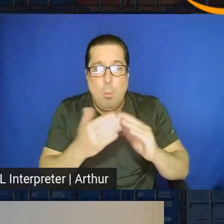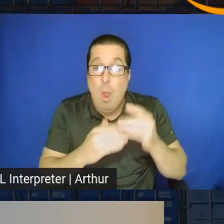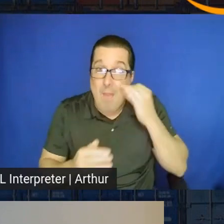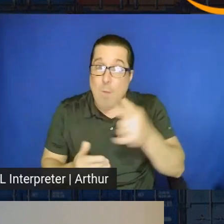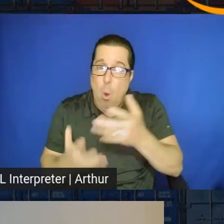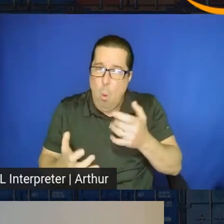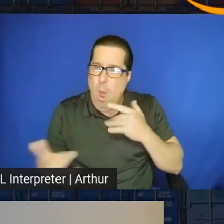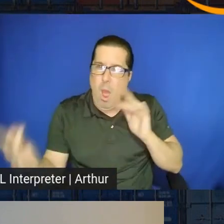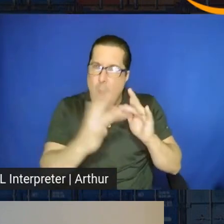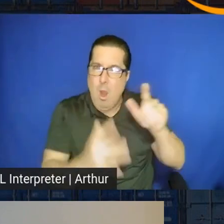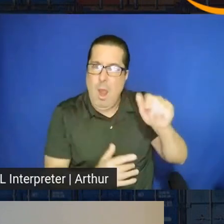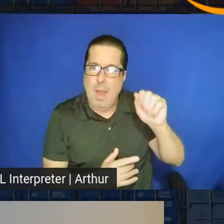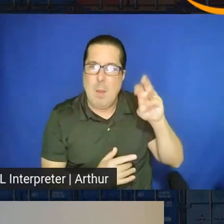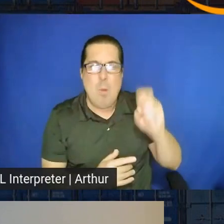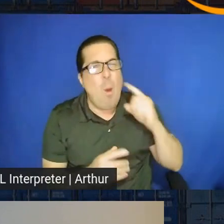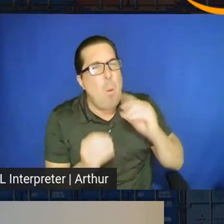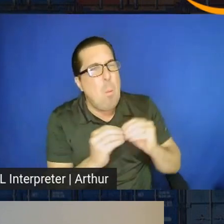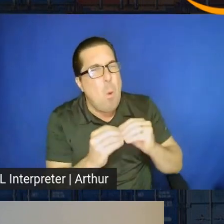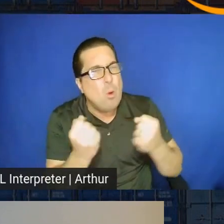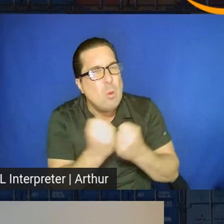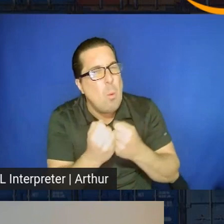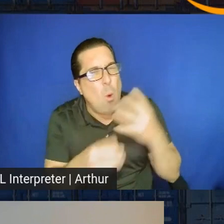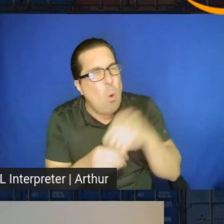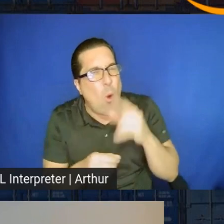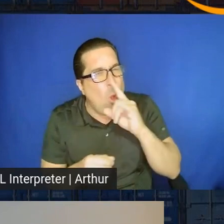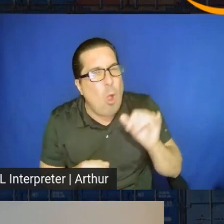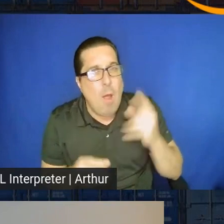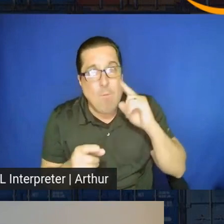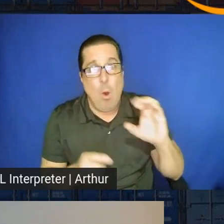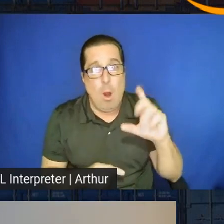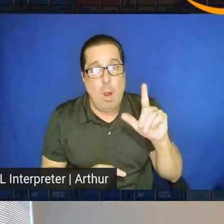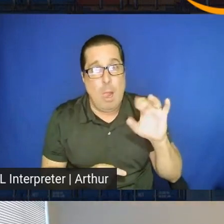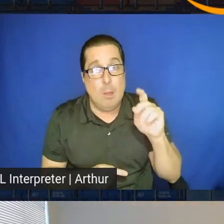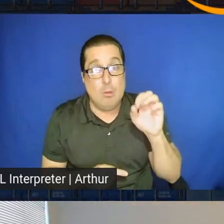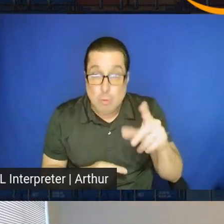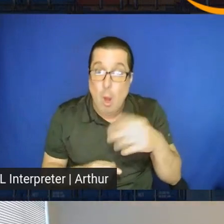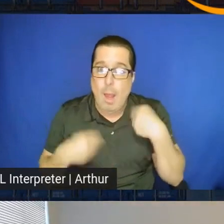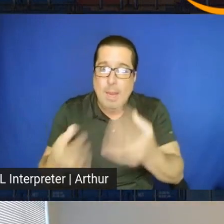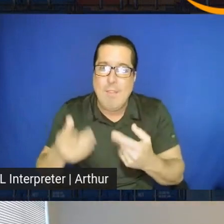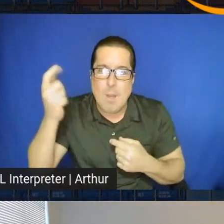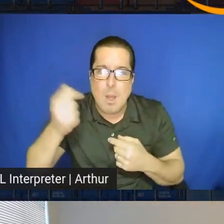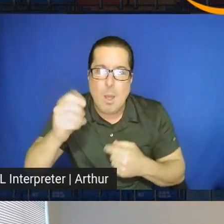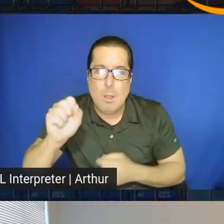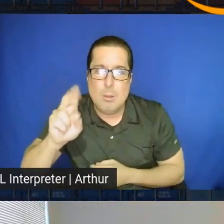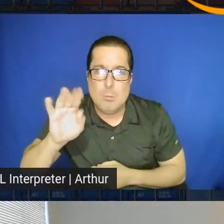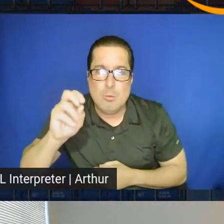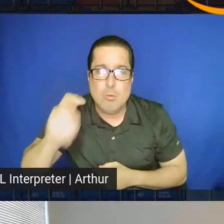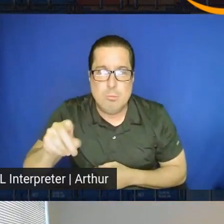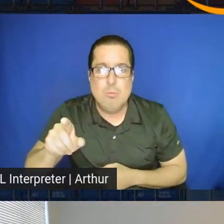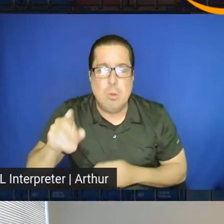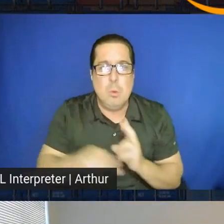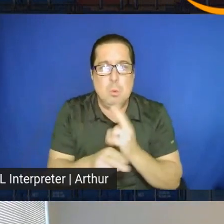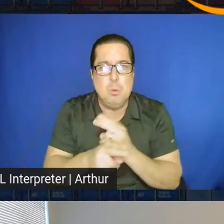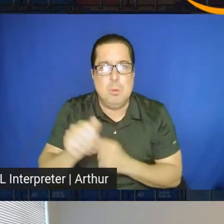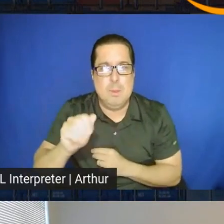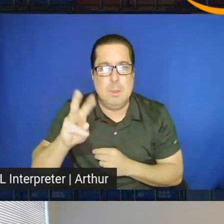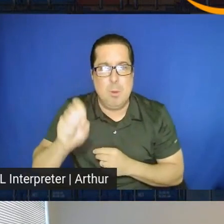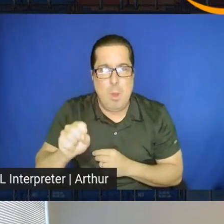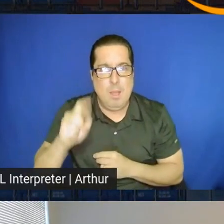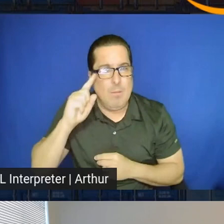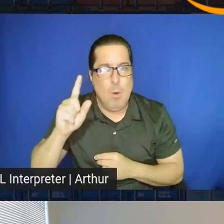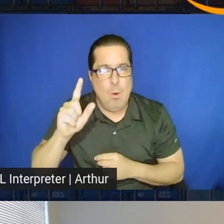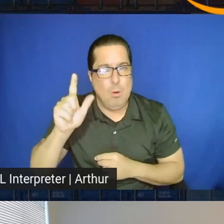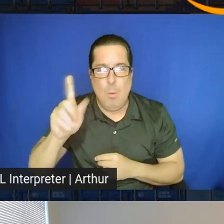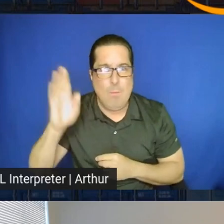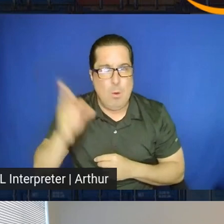out to AWS for support for their clusters, and we can provide a subscription, and they can reach out to AWS 24/7 and